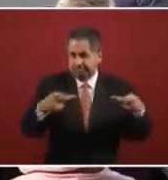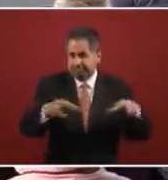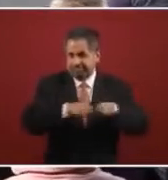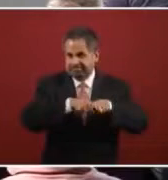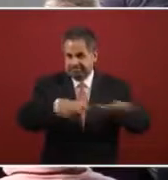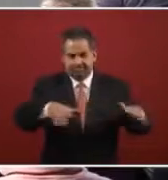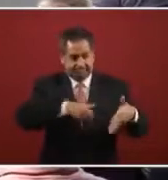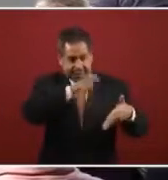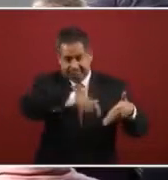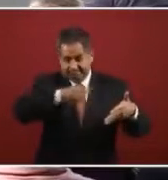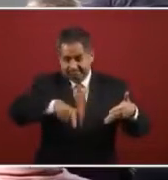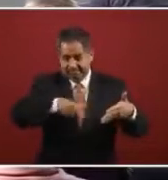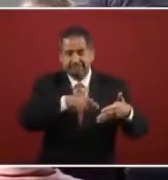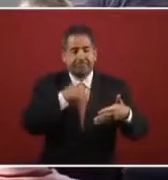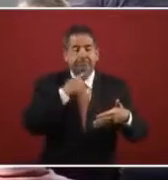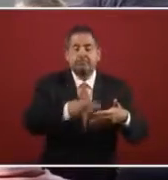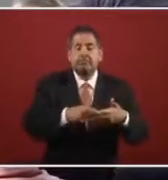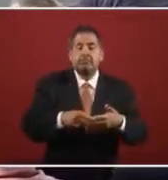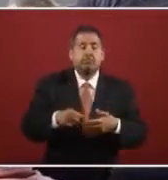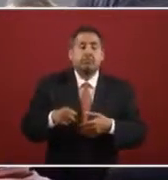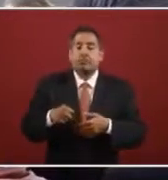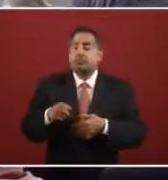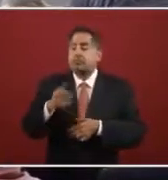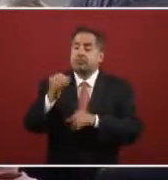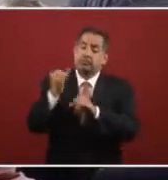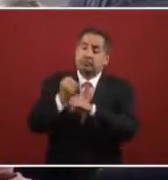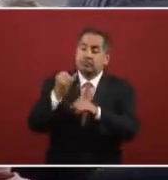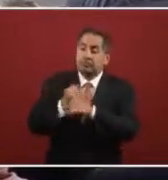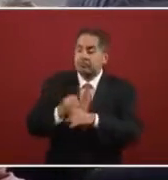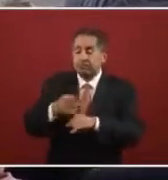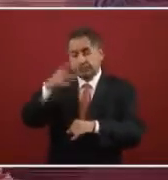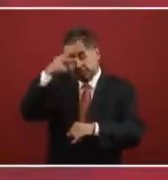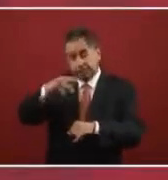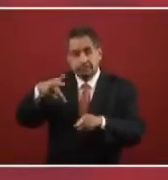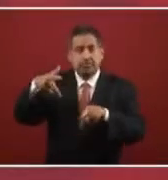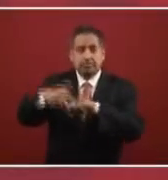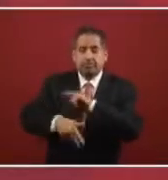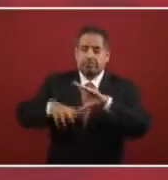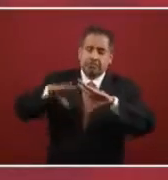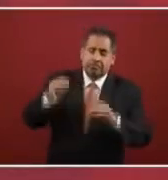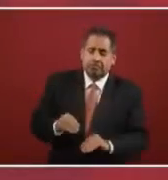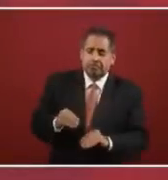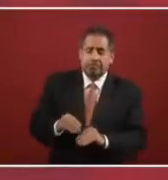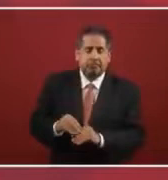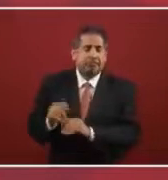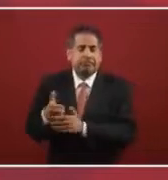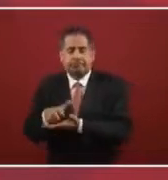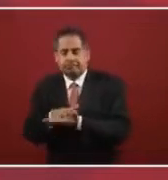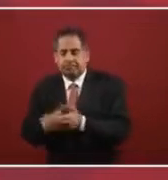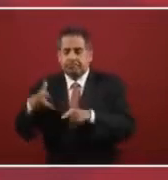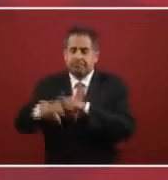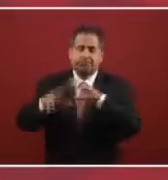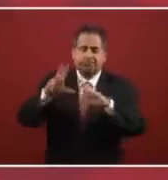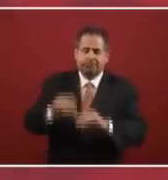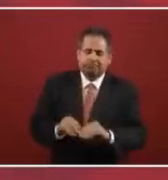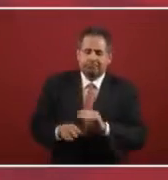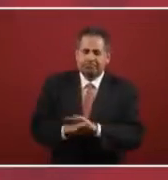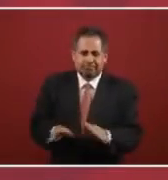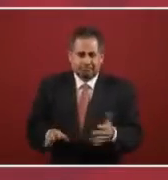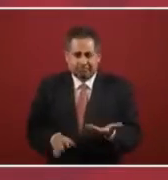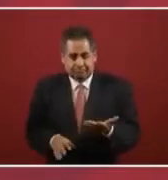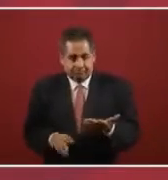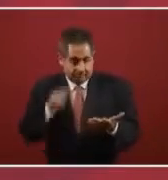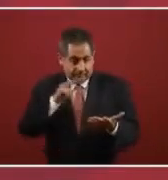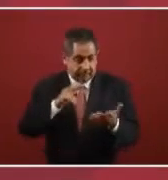the periodical se apaga that el they internet. that they were going to turn off the internet due to austerity. Ya, vean